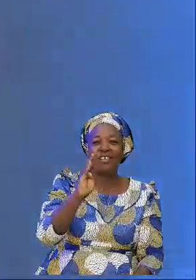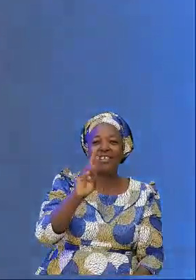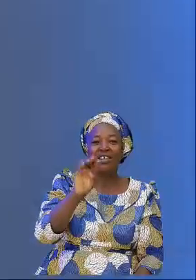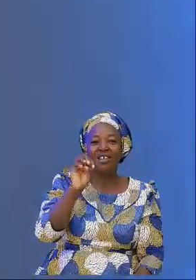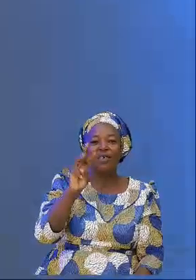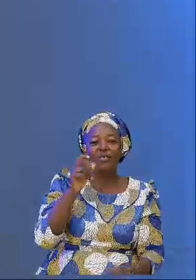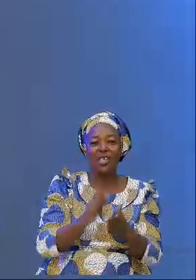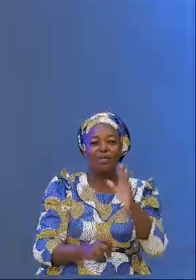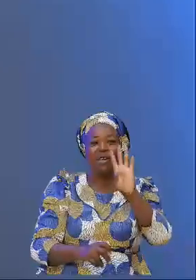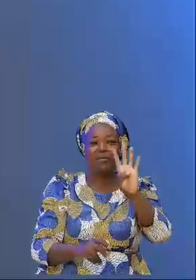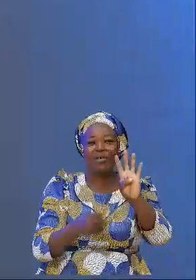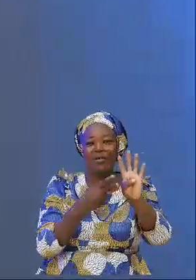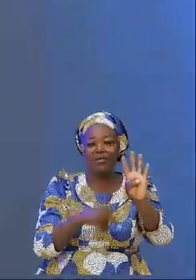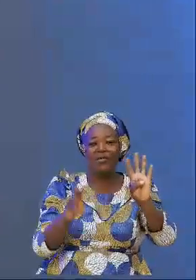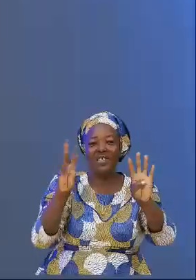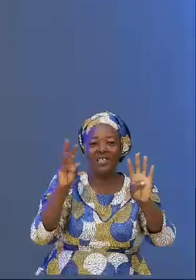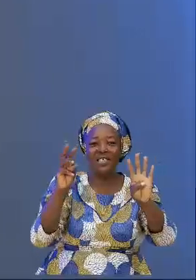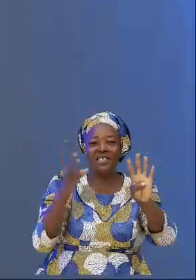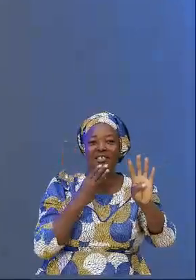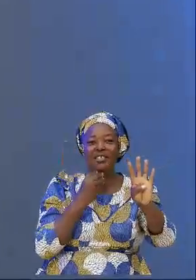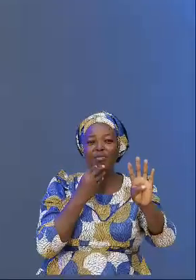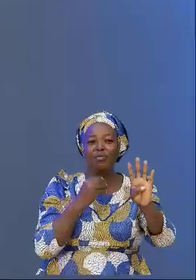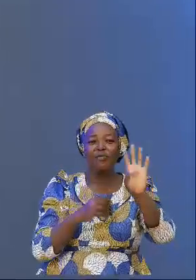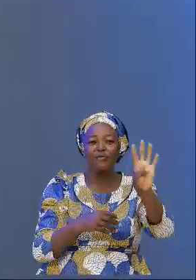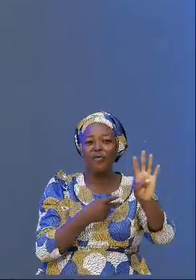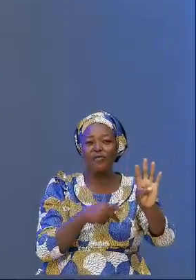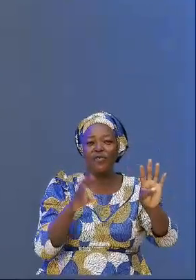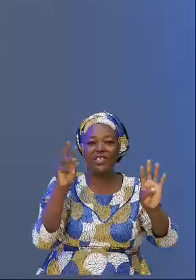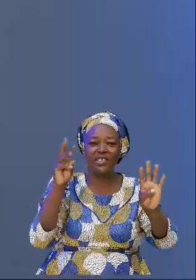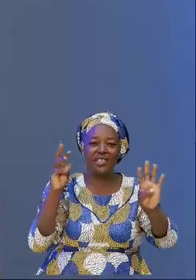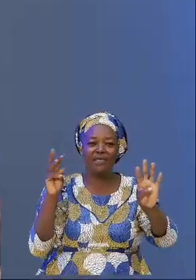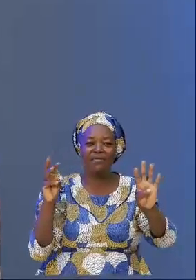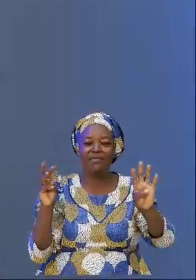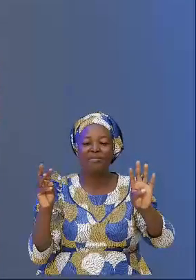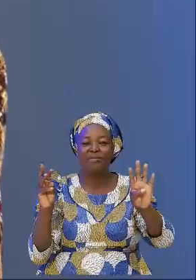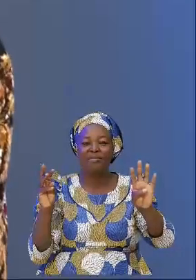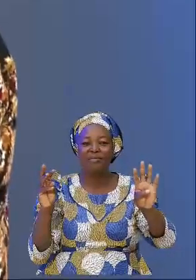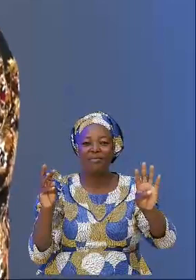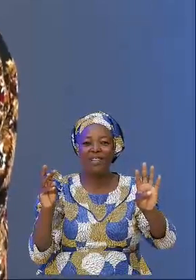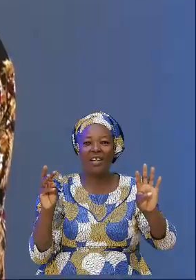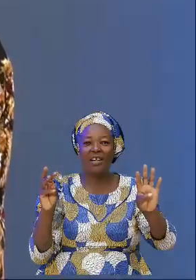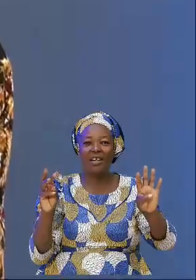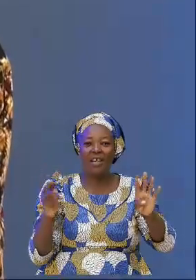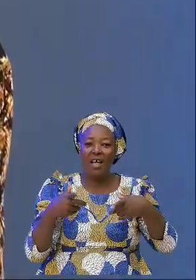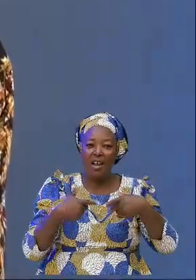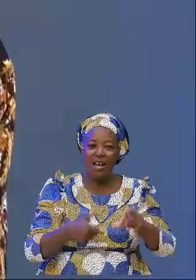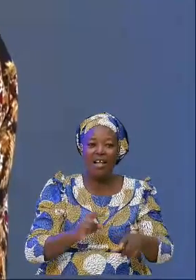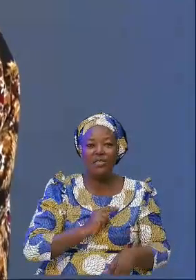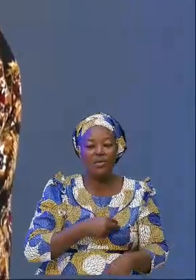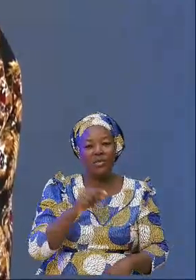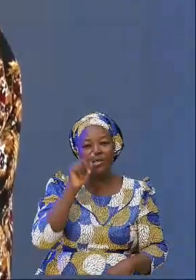in Hebrews chapter 4, verse 16. Hebrews chapter 4,